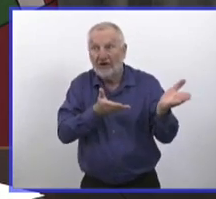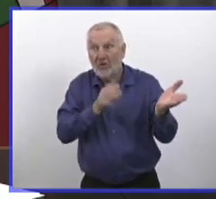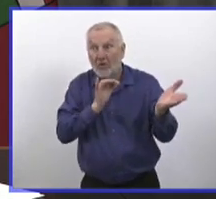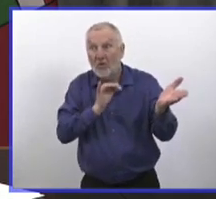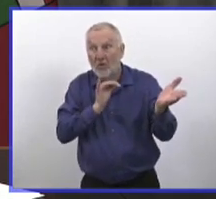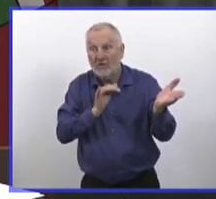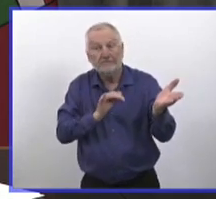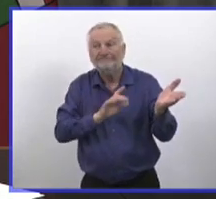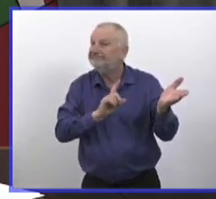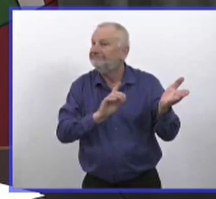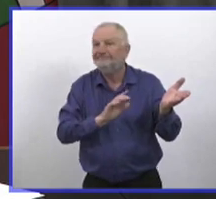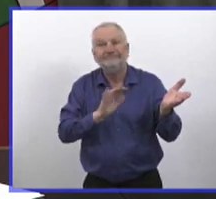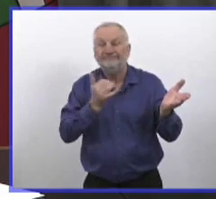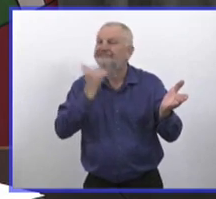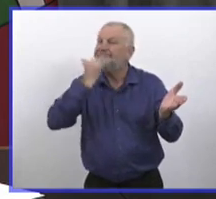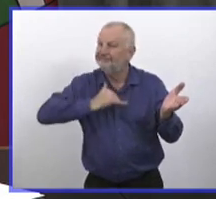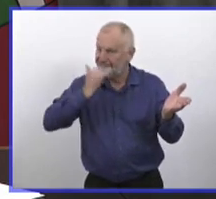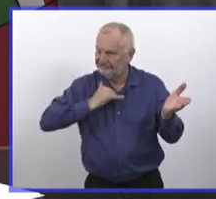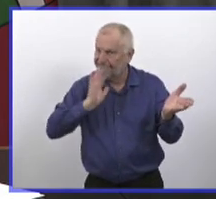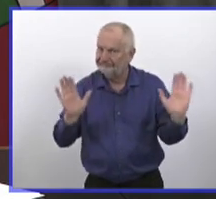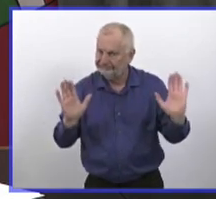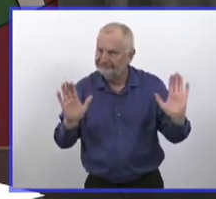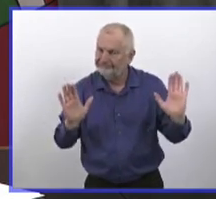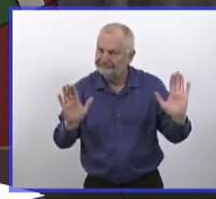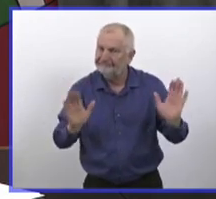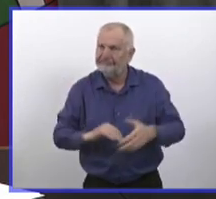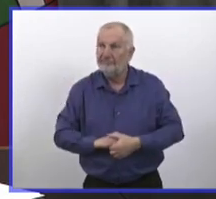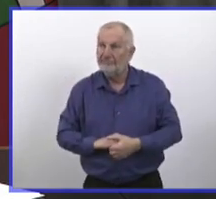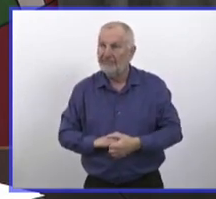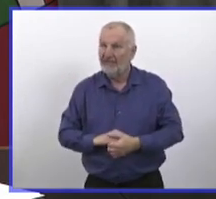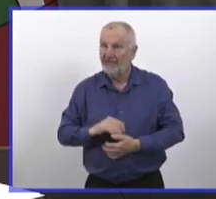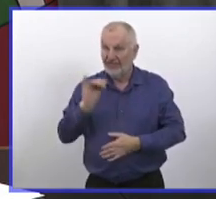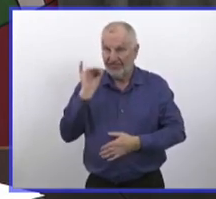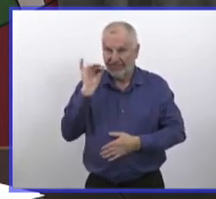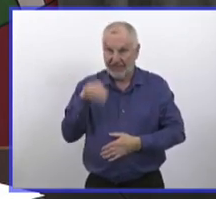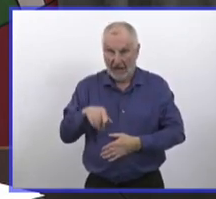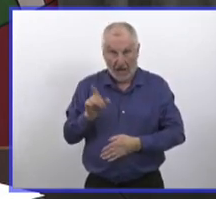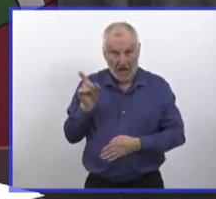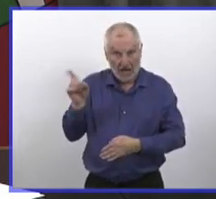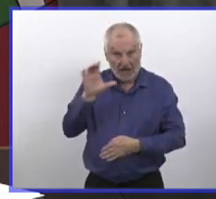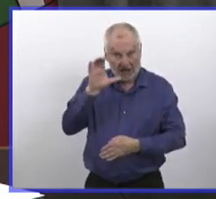I don't know anything about the individual circumstances around private firms,